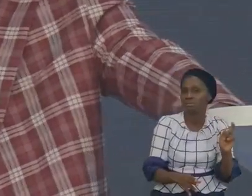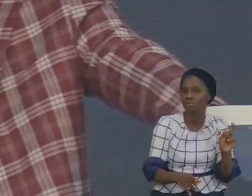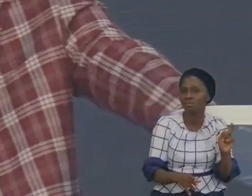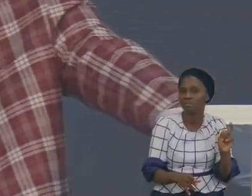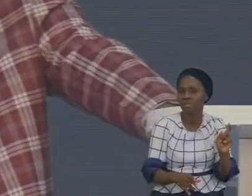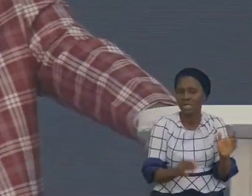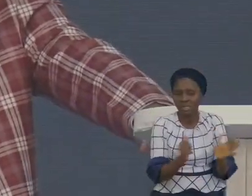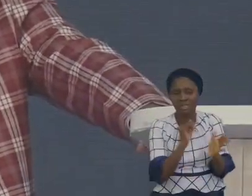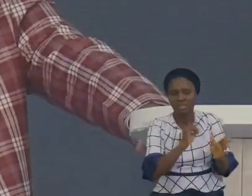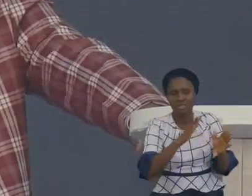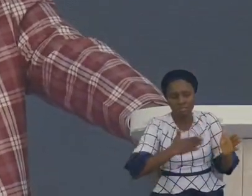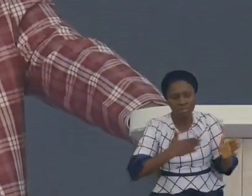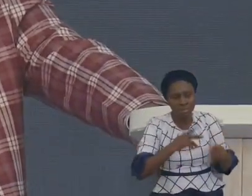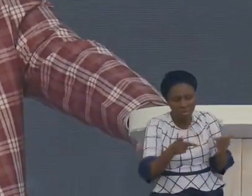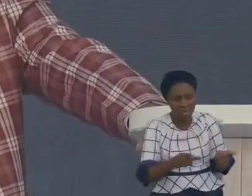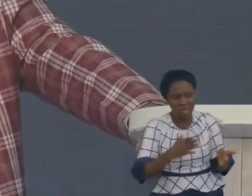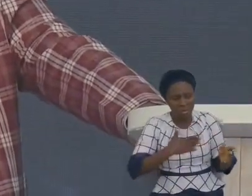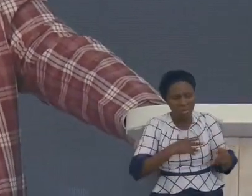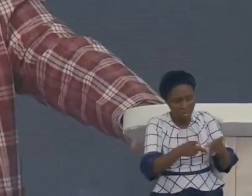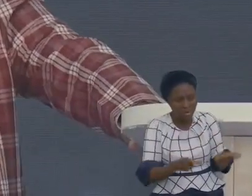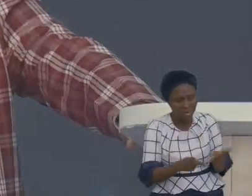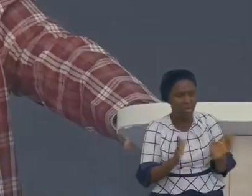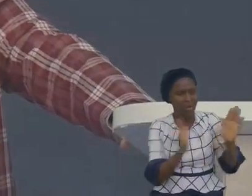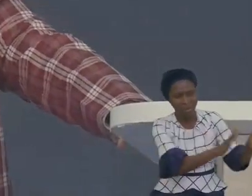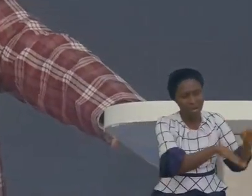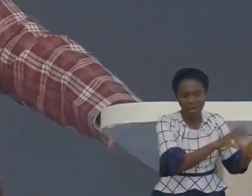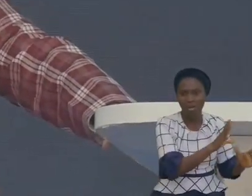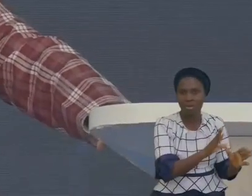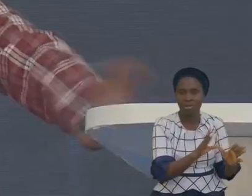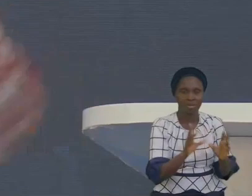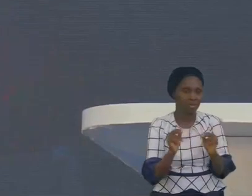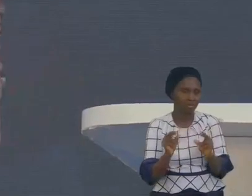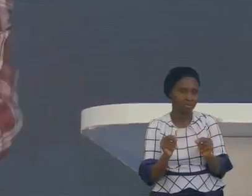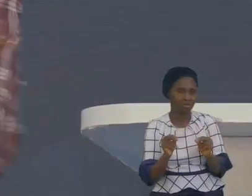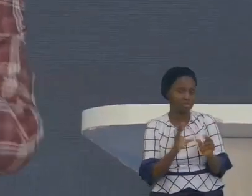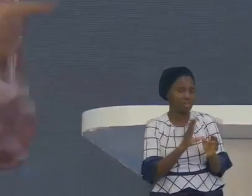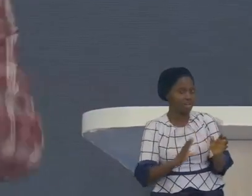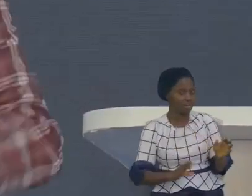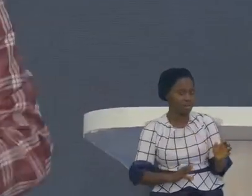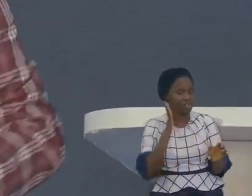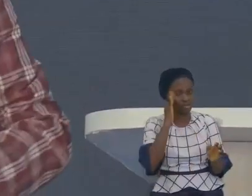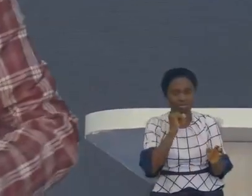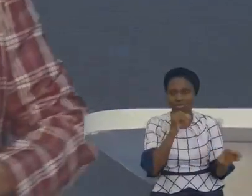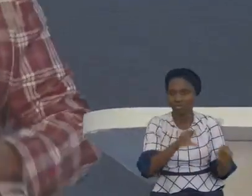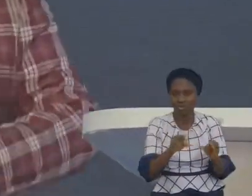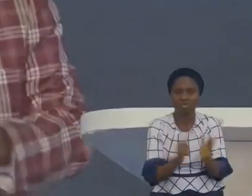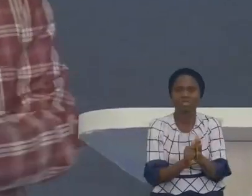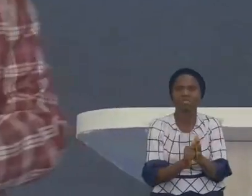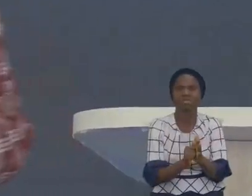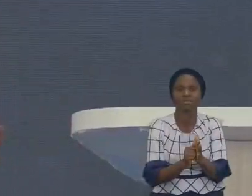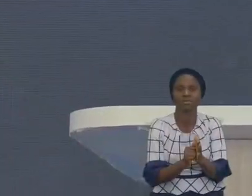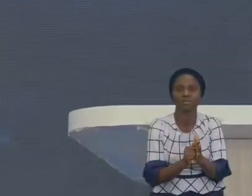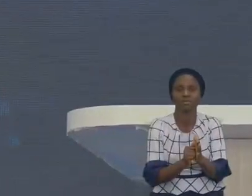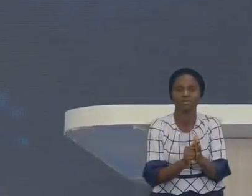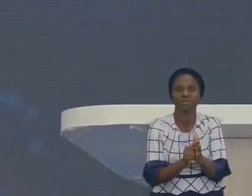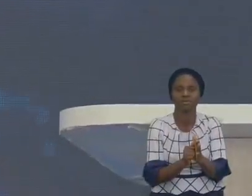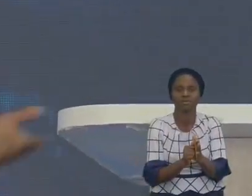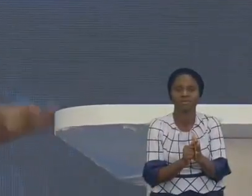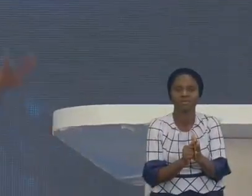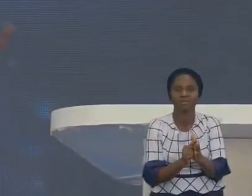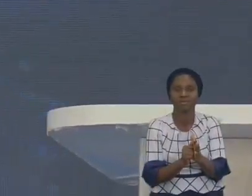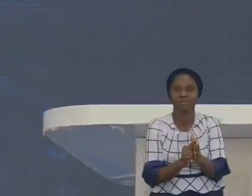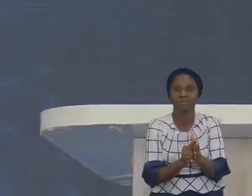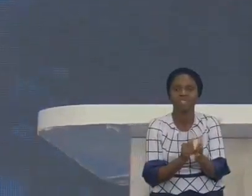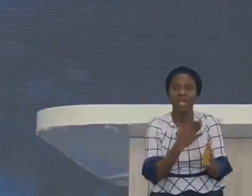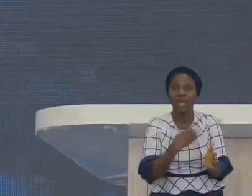Christ will not do that. And because Christ will not do that,